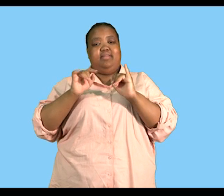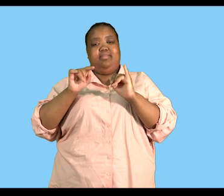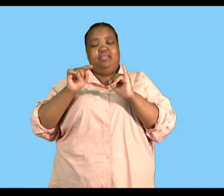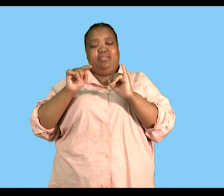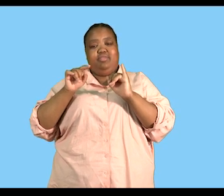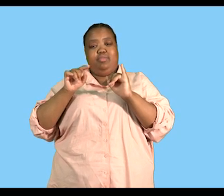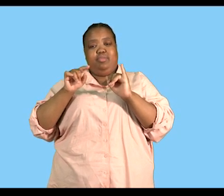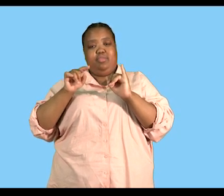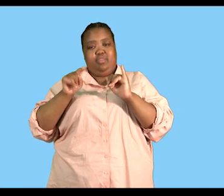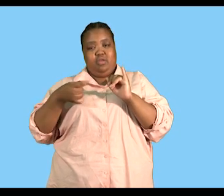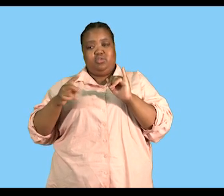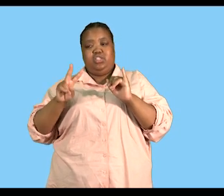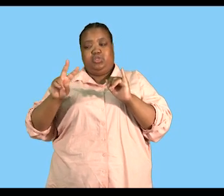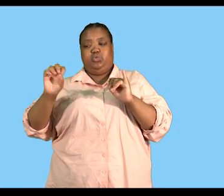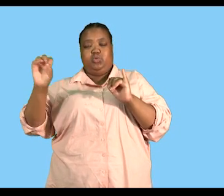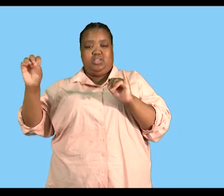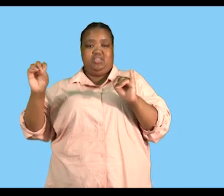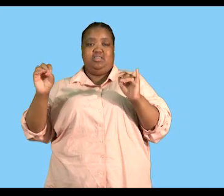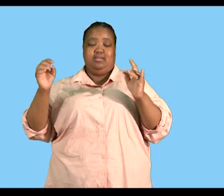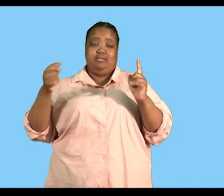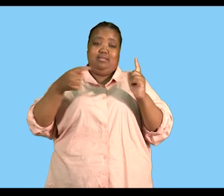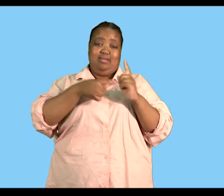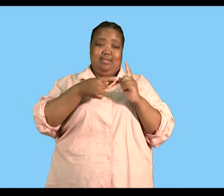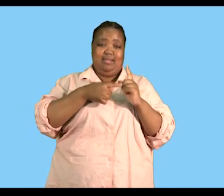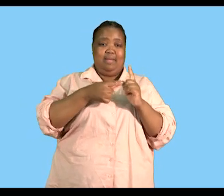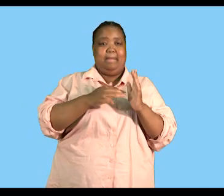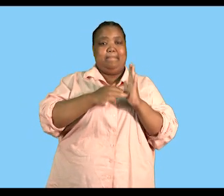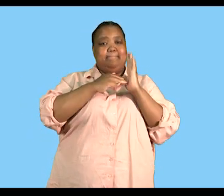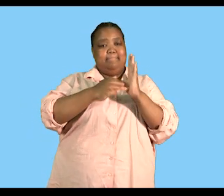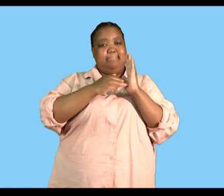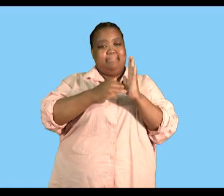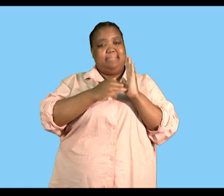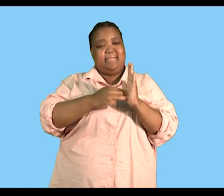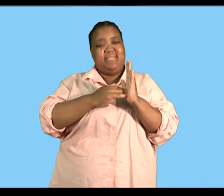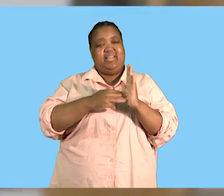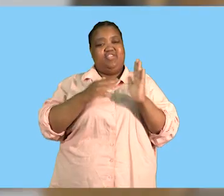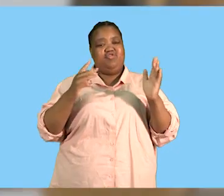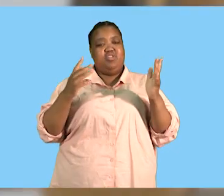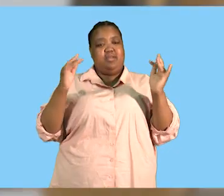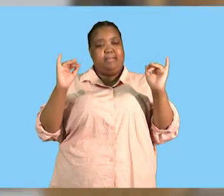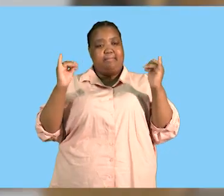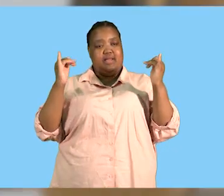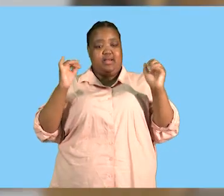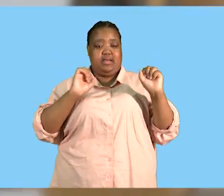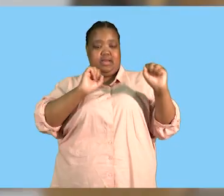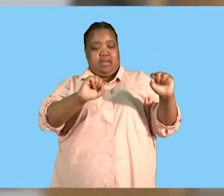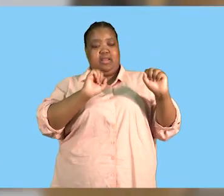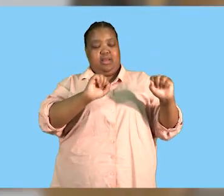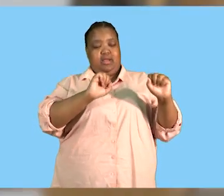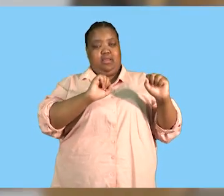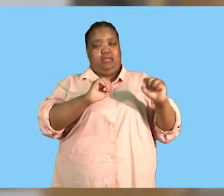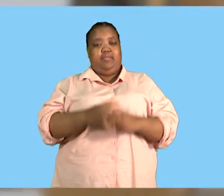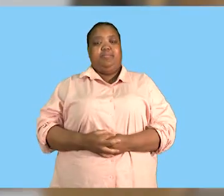11,200 saved up for Palisa's matric farewell. Then let us continue.